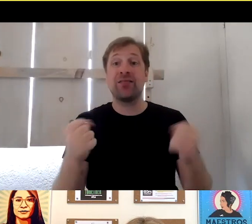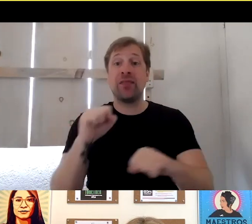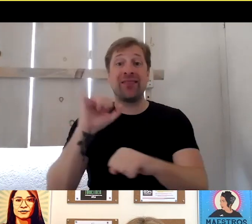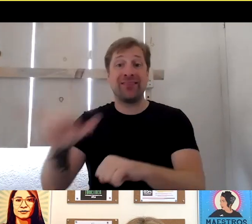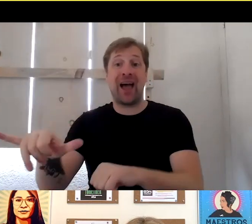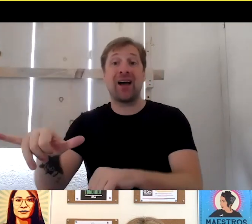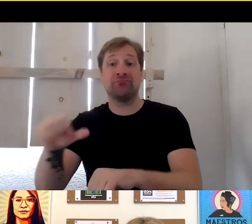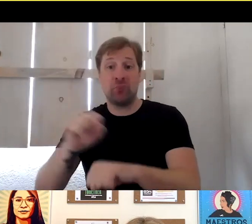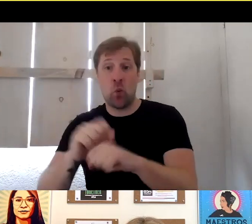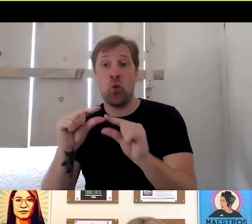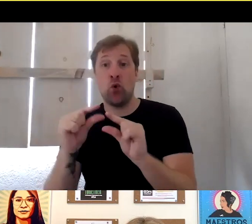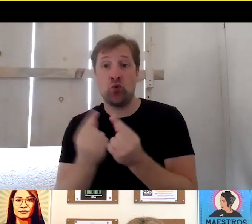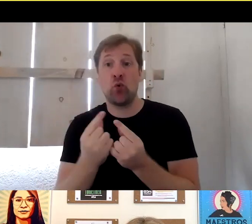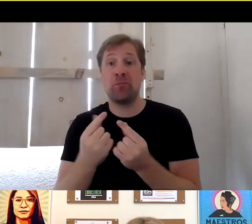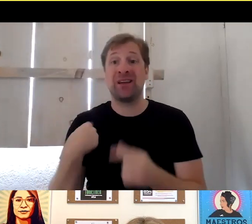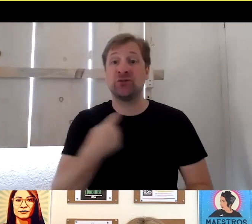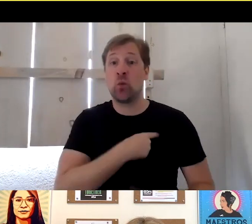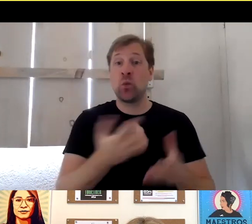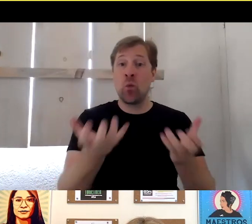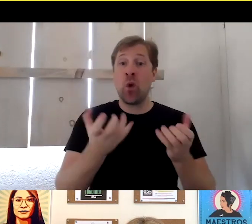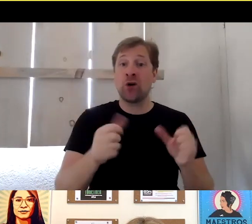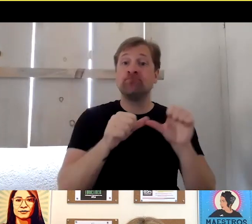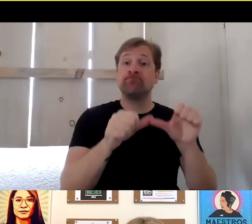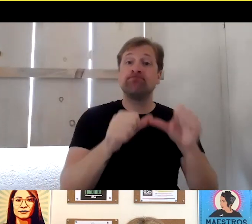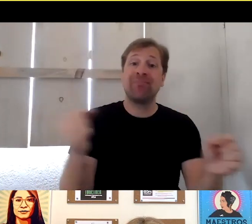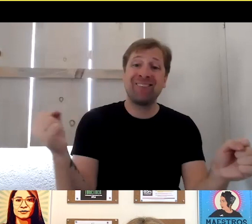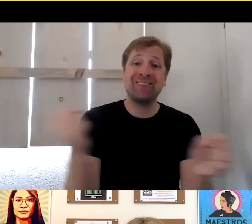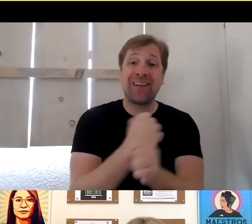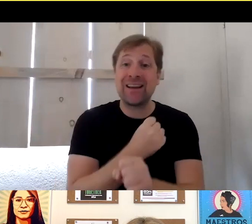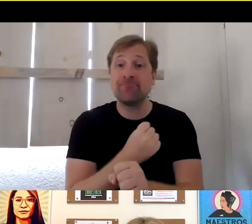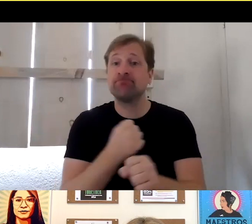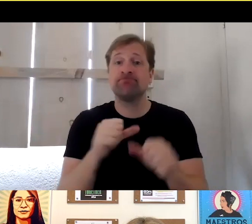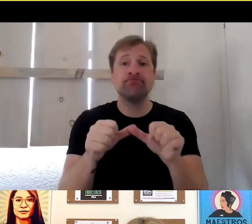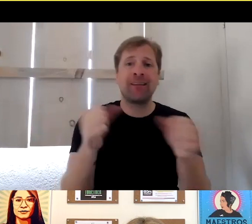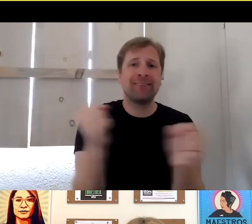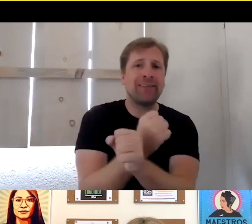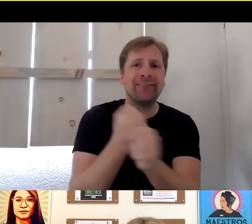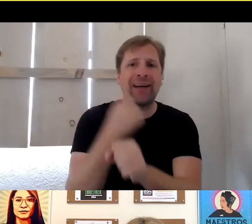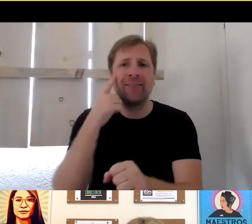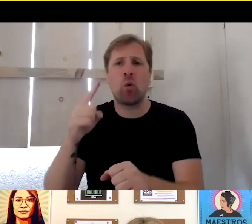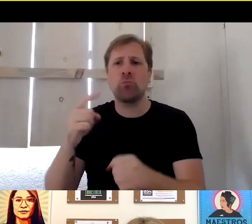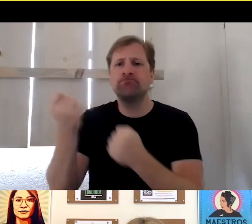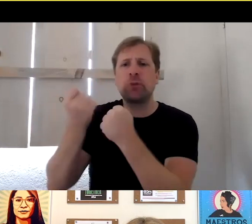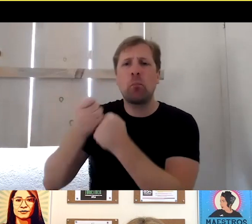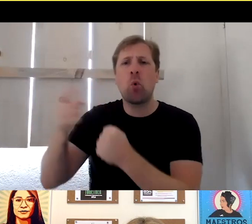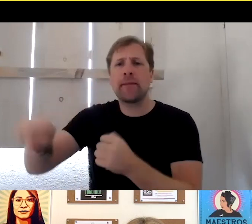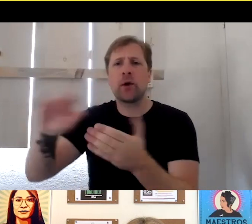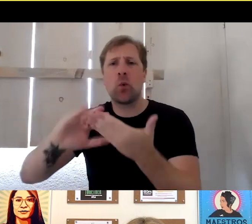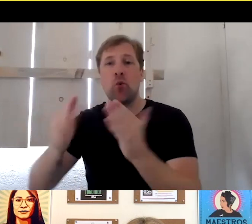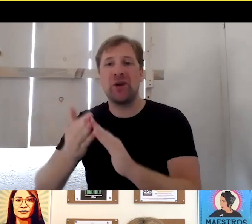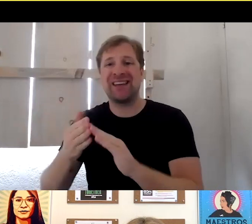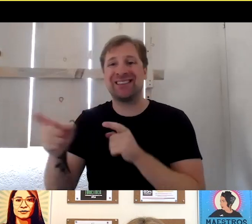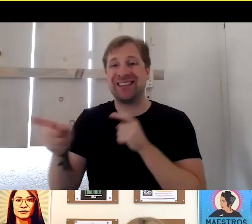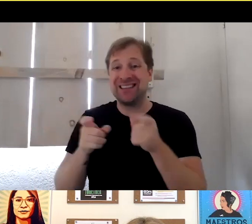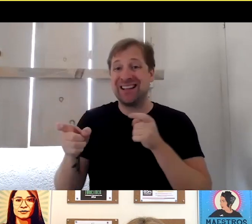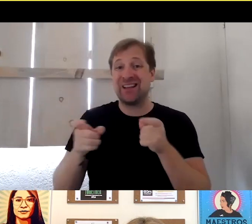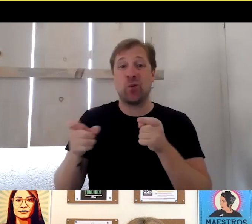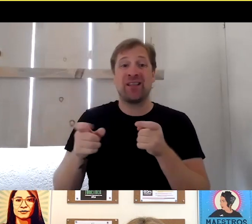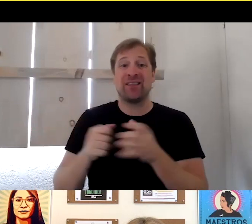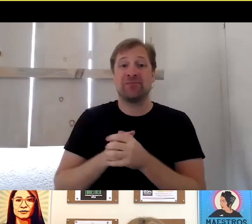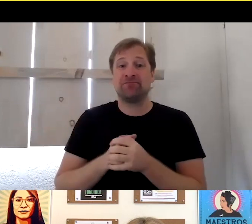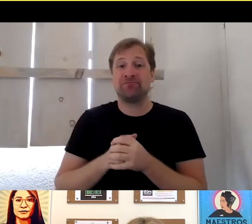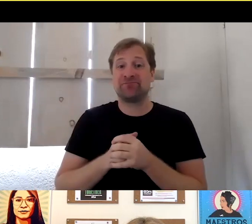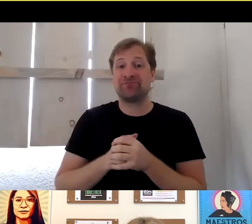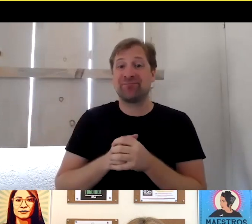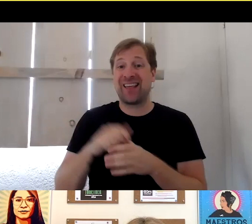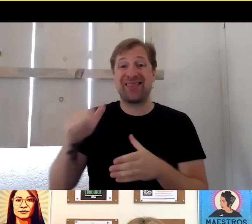group, because we want to keep fighting for our communities who are dealing with